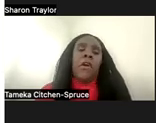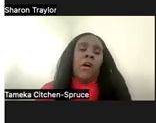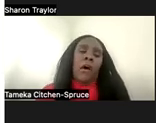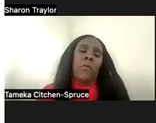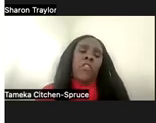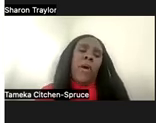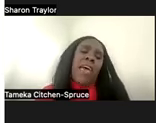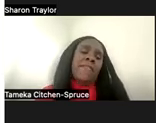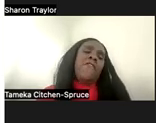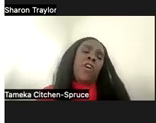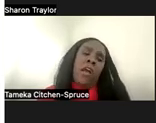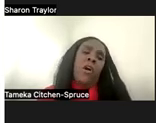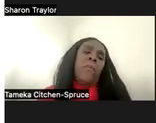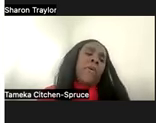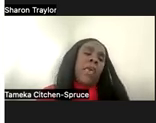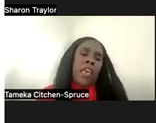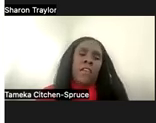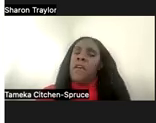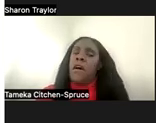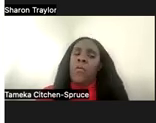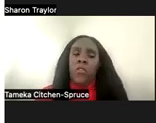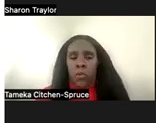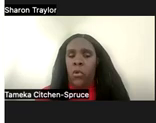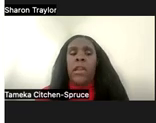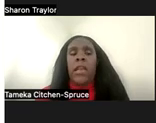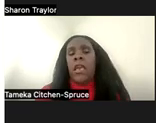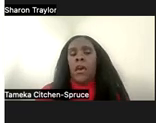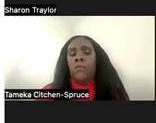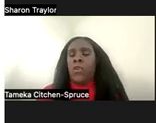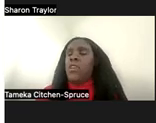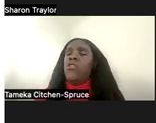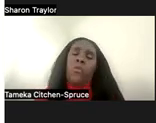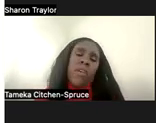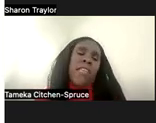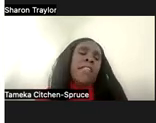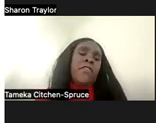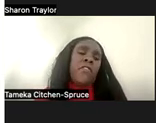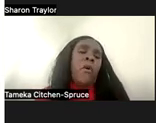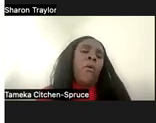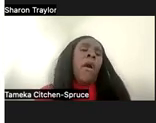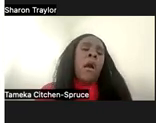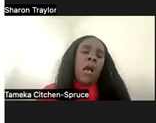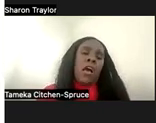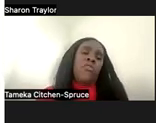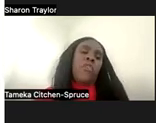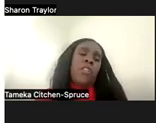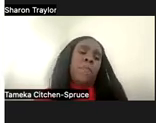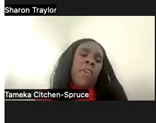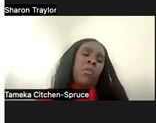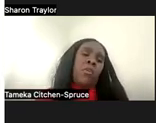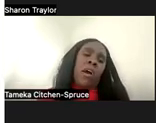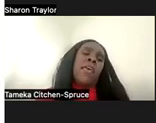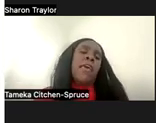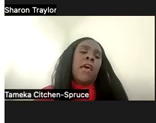with, you know, asking for help and support when, you know, when needed. So it's